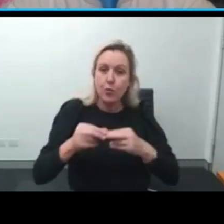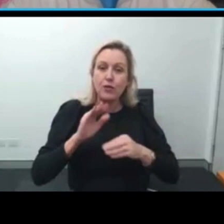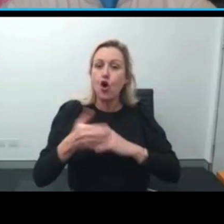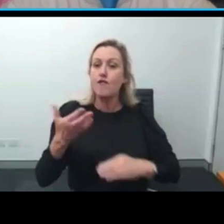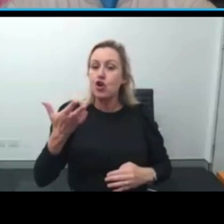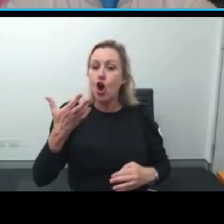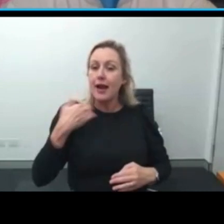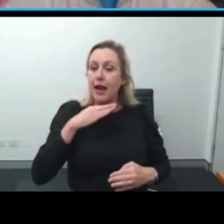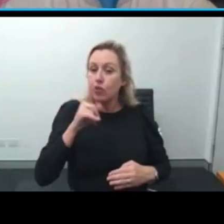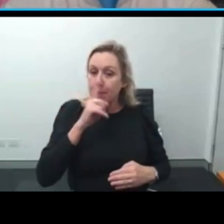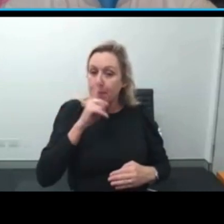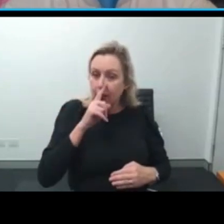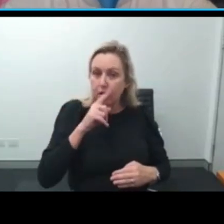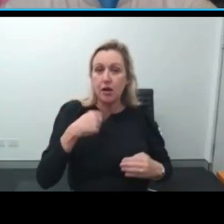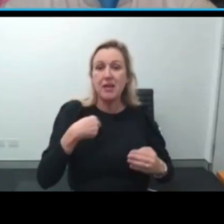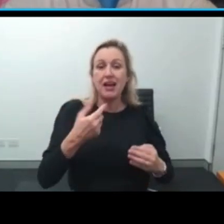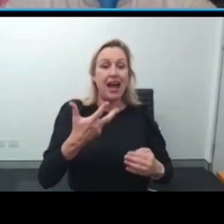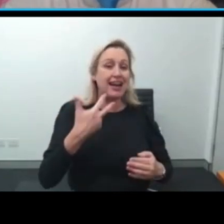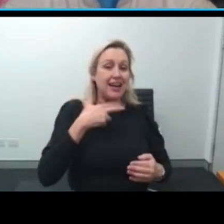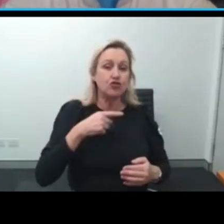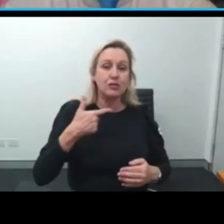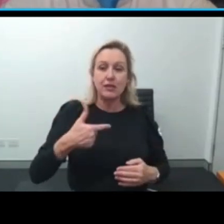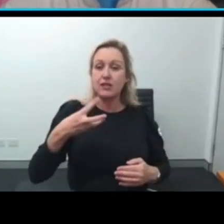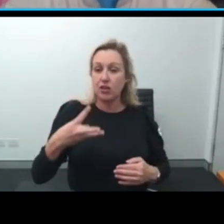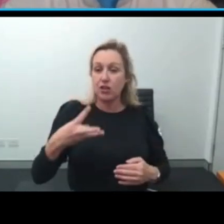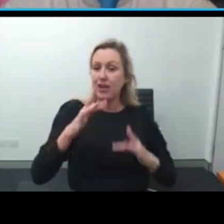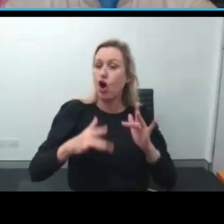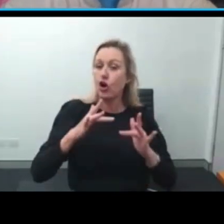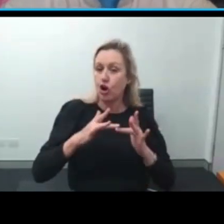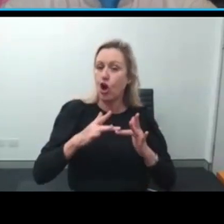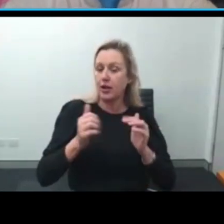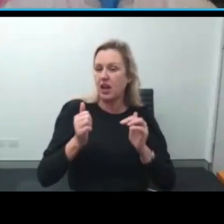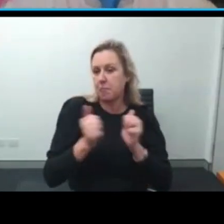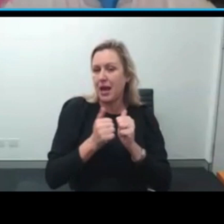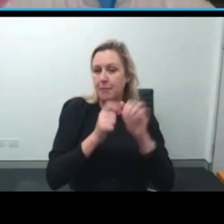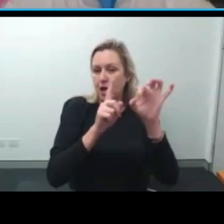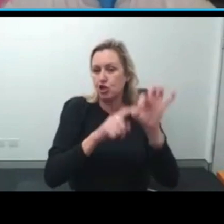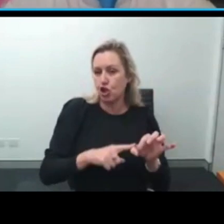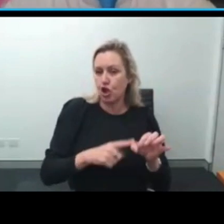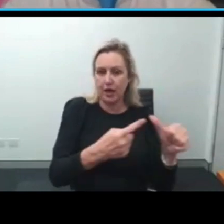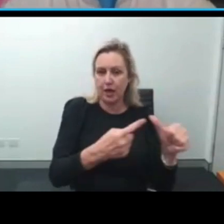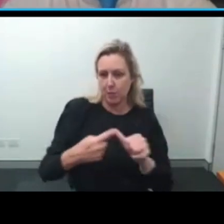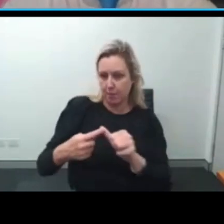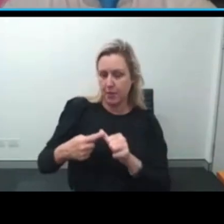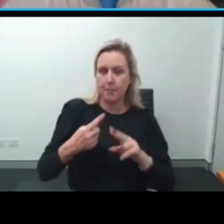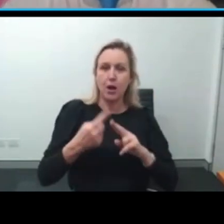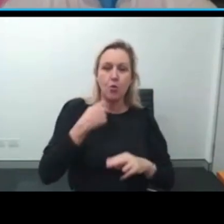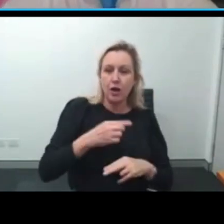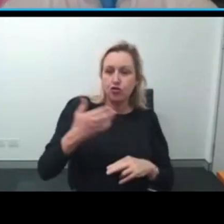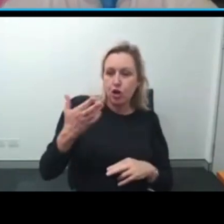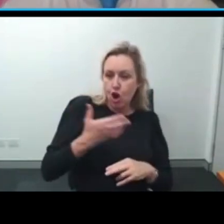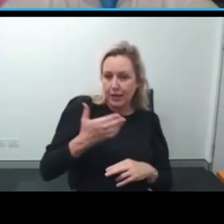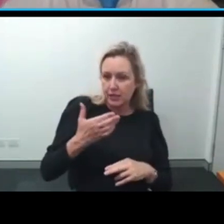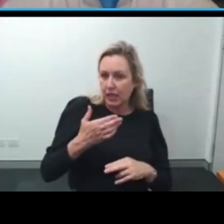people. We received 873 online and hard copy survey responses, as well as 119 written